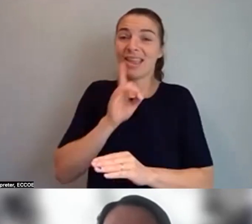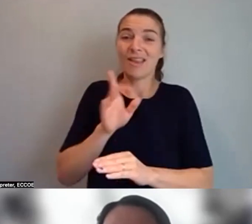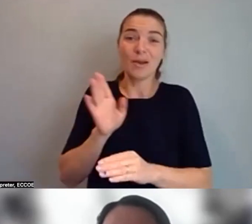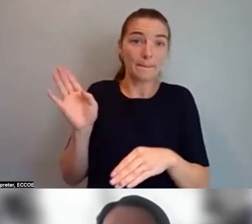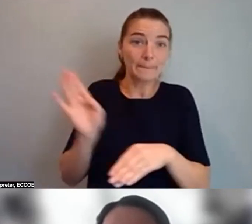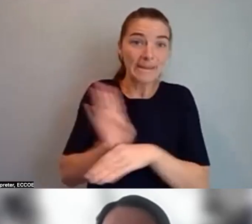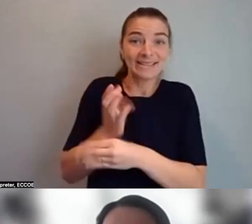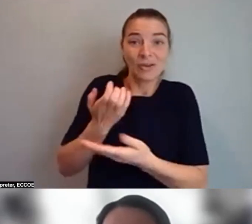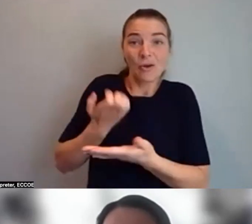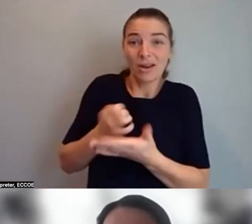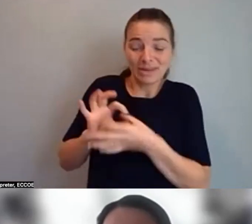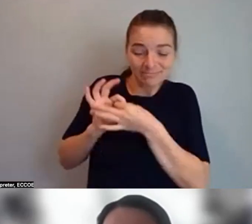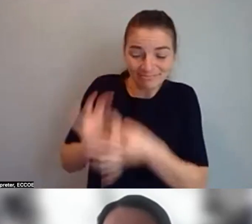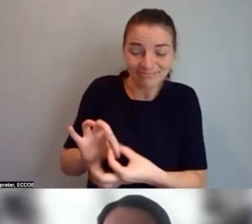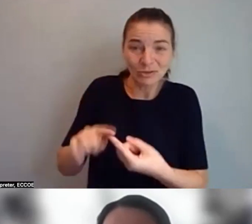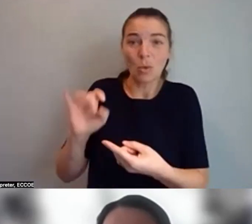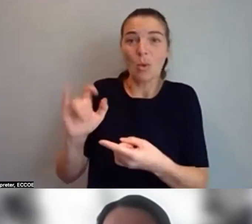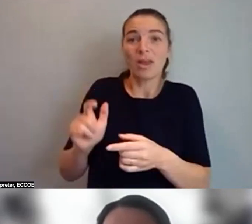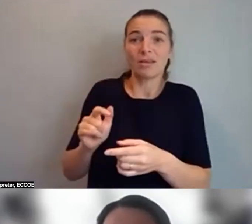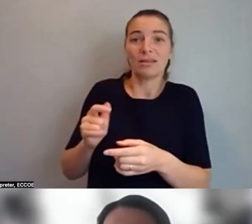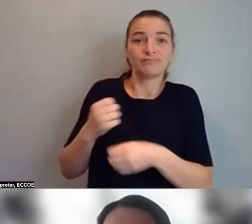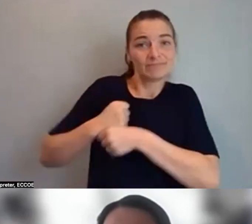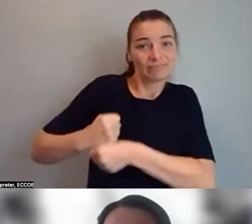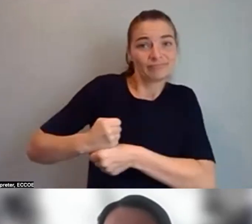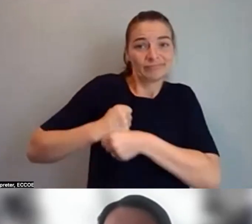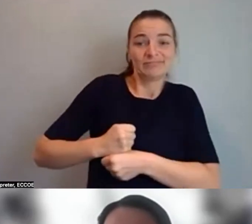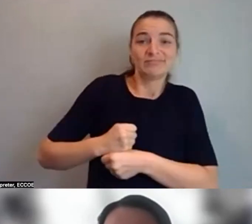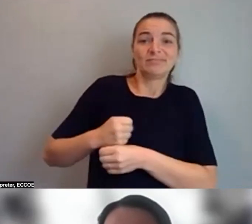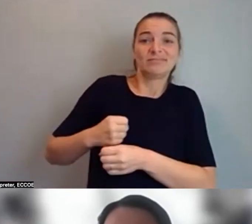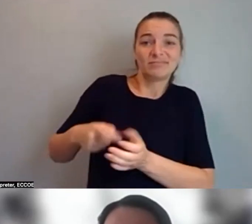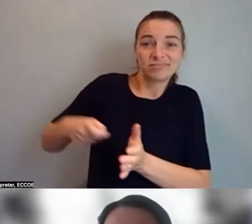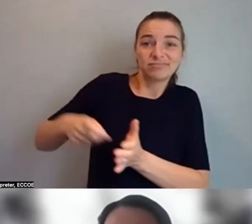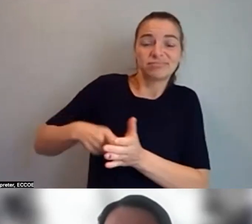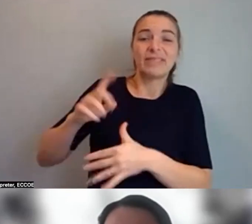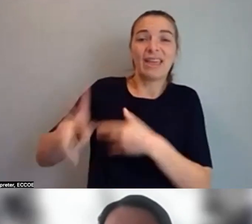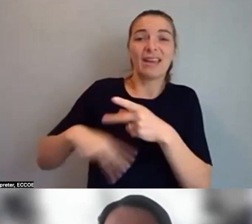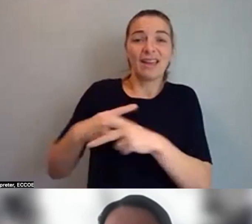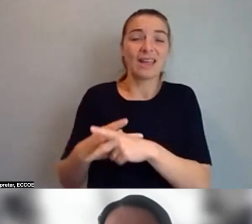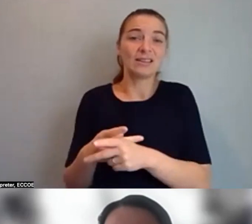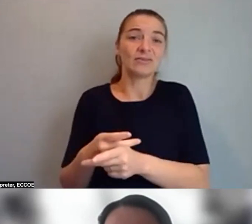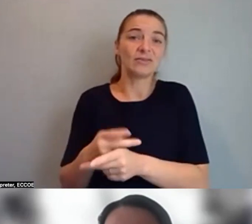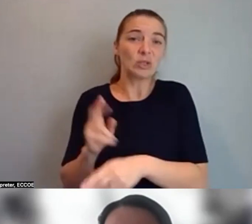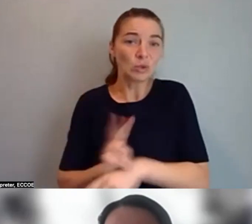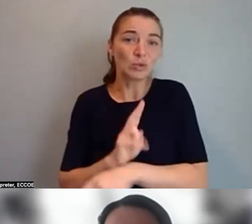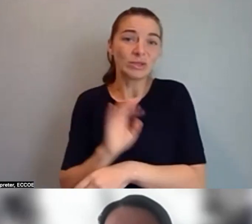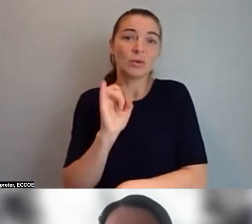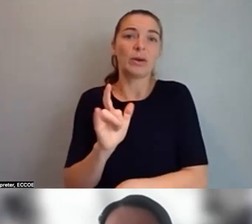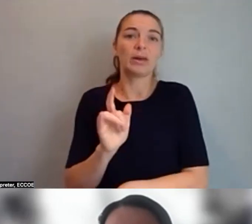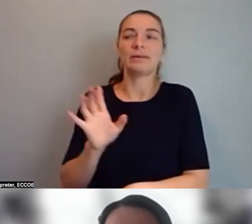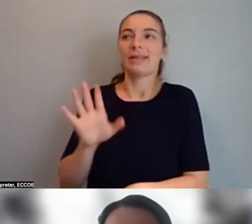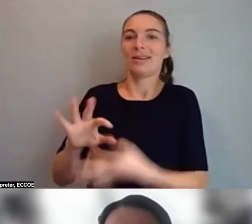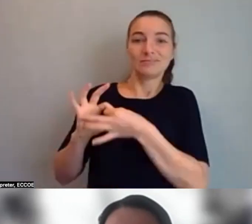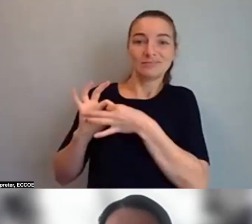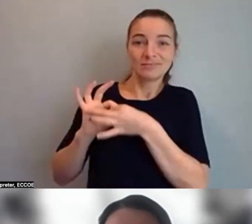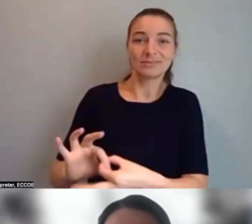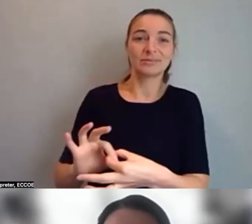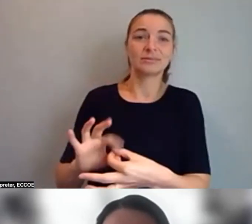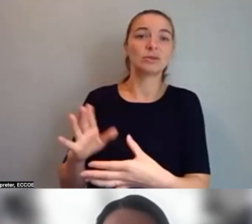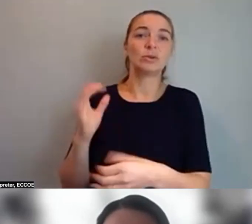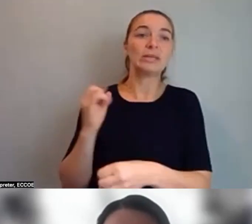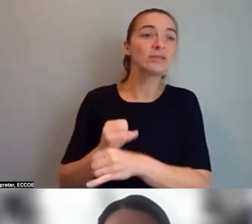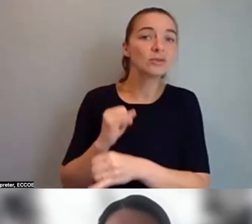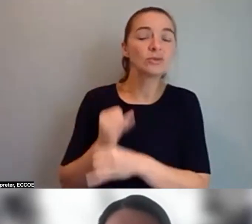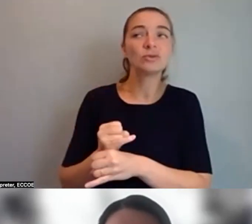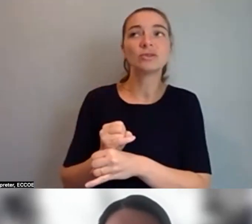And it's really about, you know, the kind of sense of, like, being anchored in an institution and a history